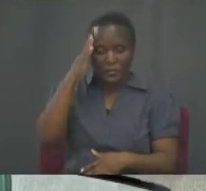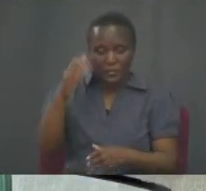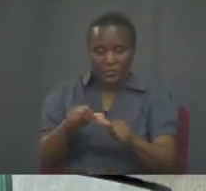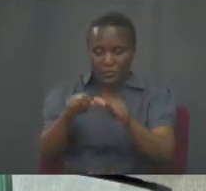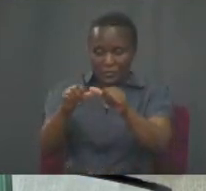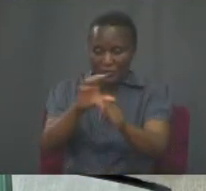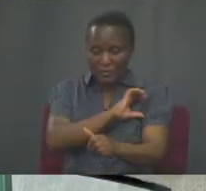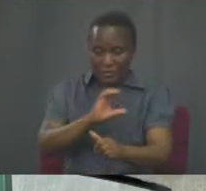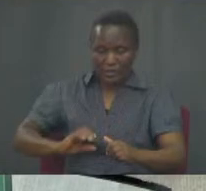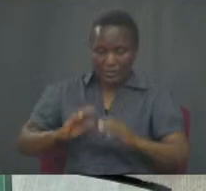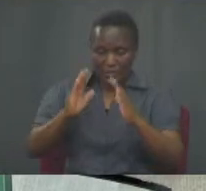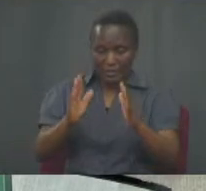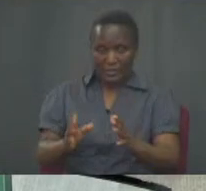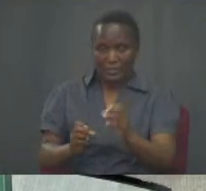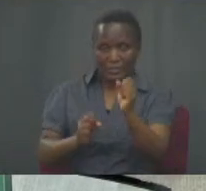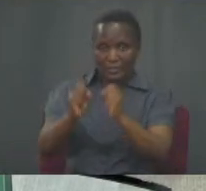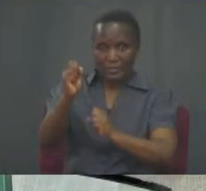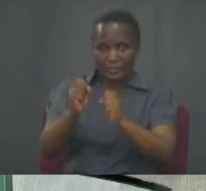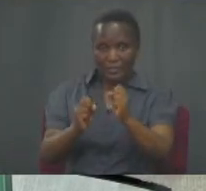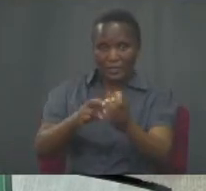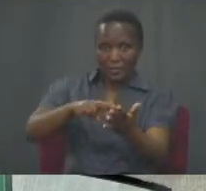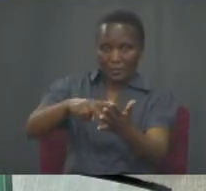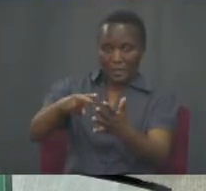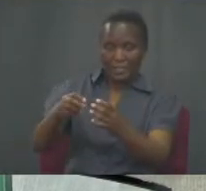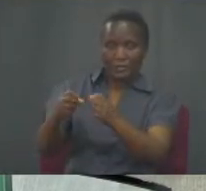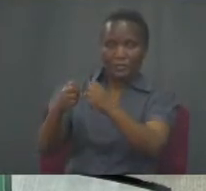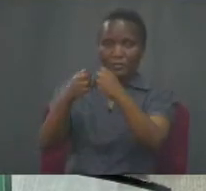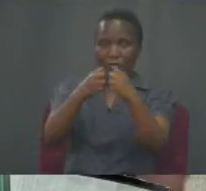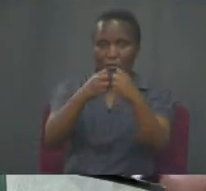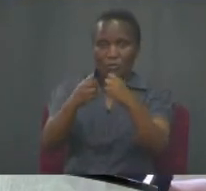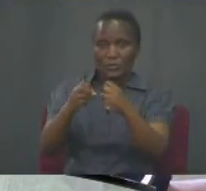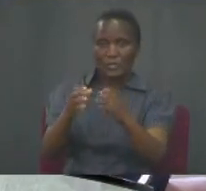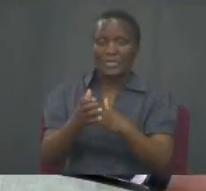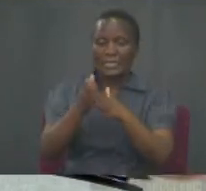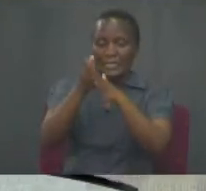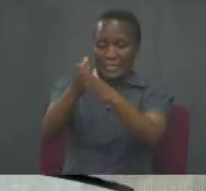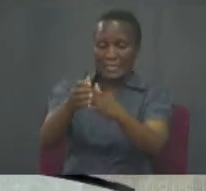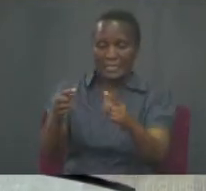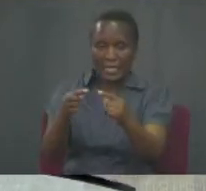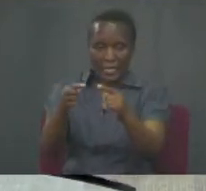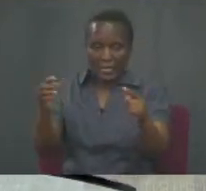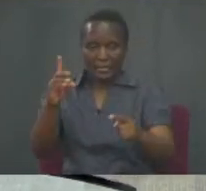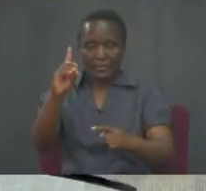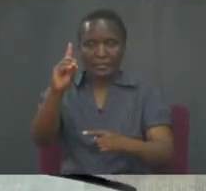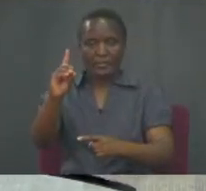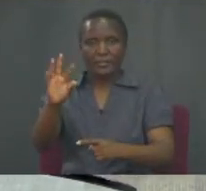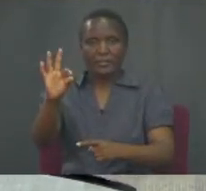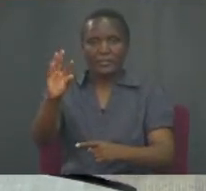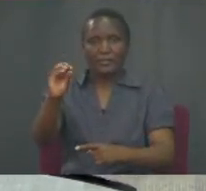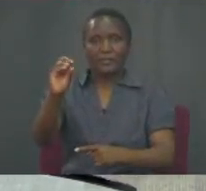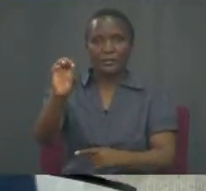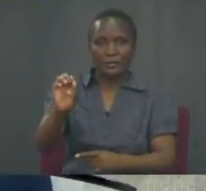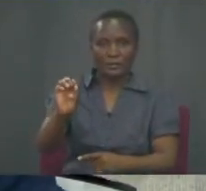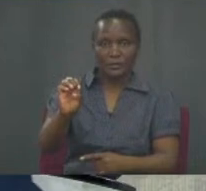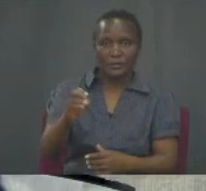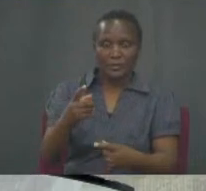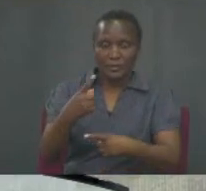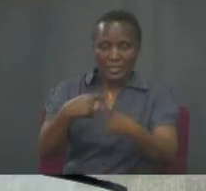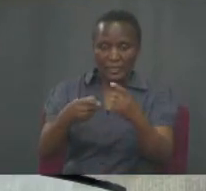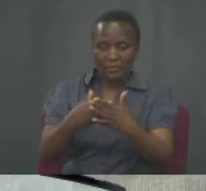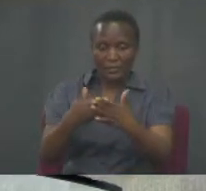war. Christ the royal master, he leads against the foe. He is in, you come after him.